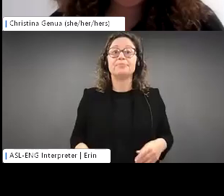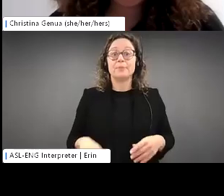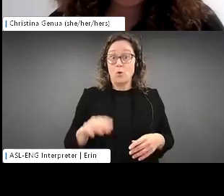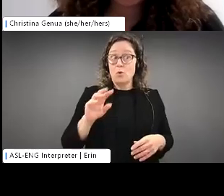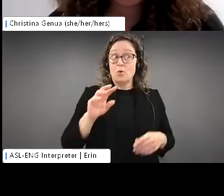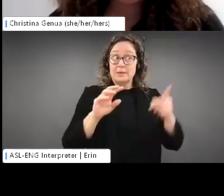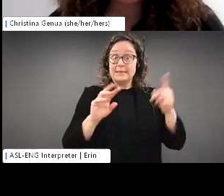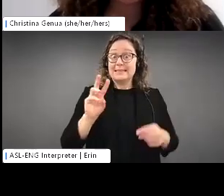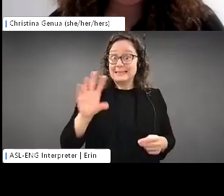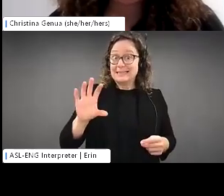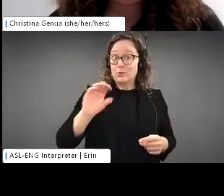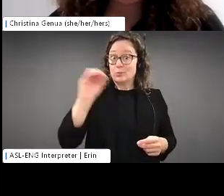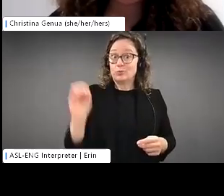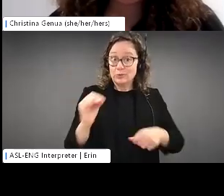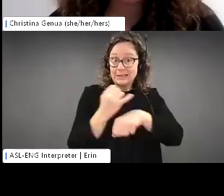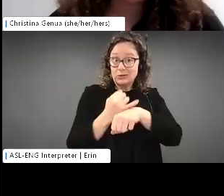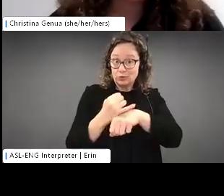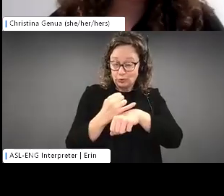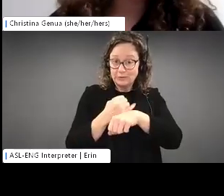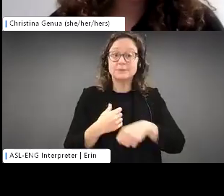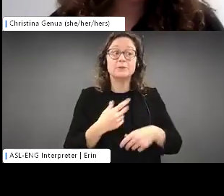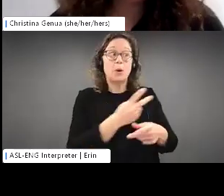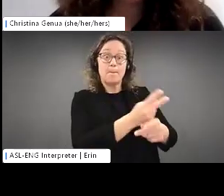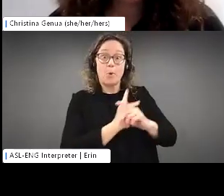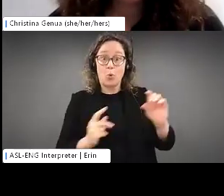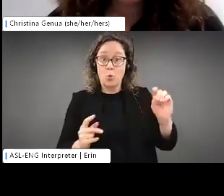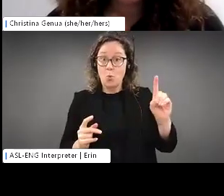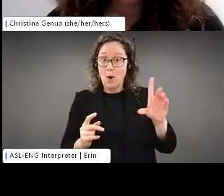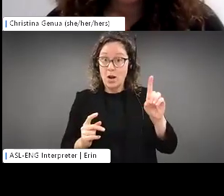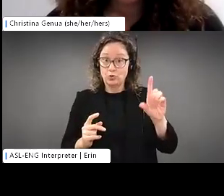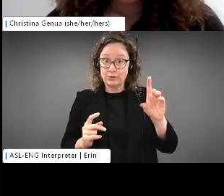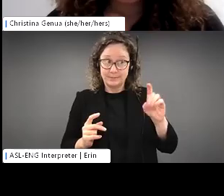600. The original amount we borrowed was $100,